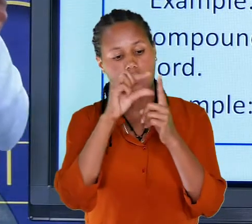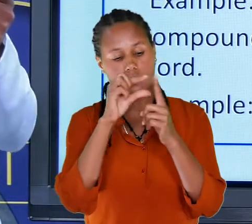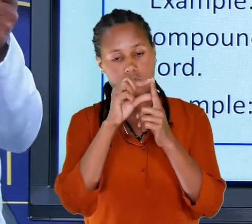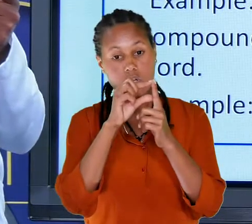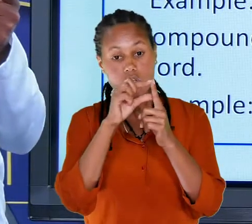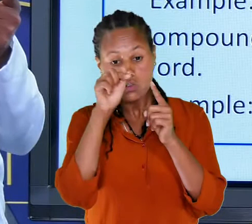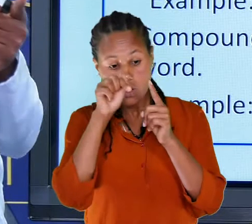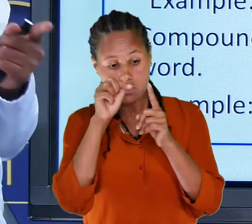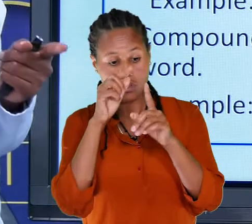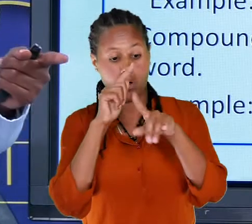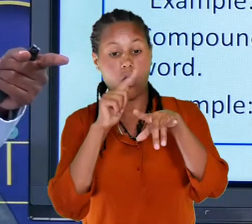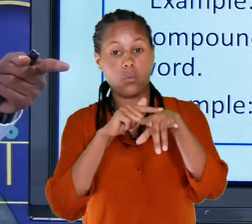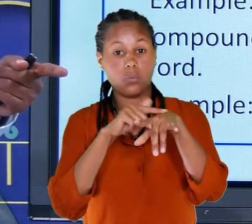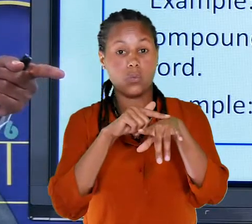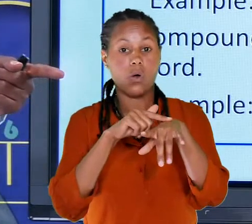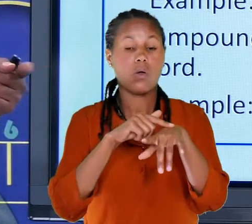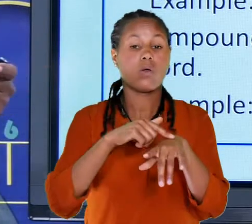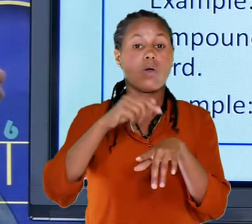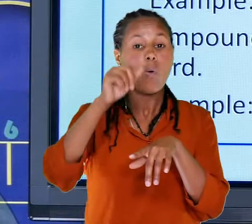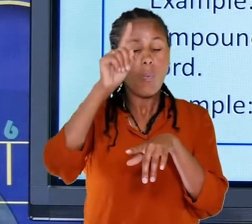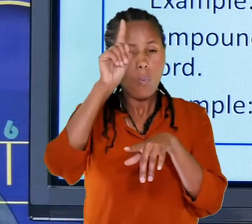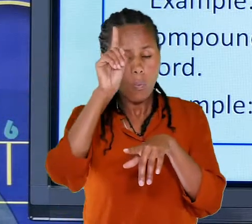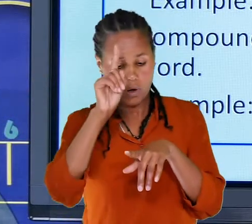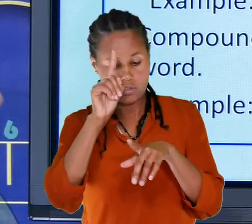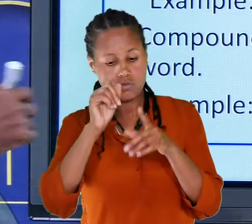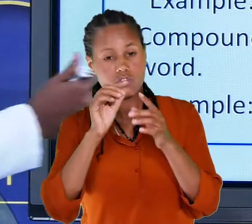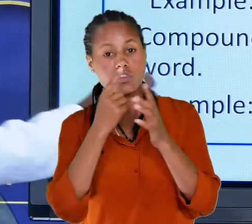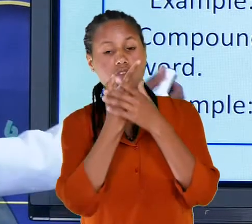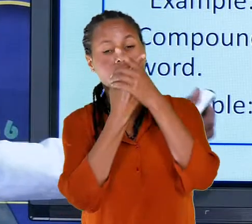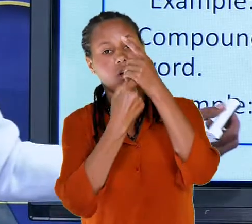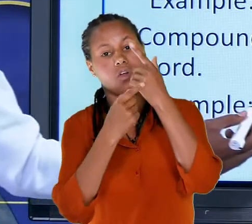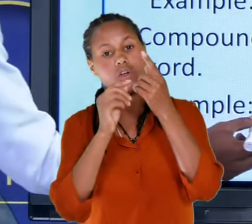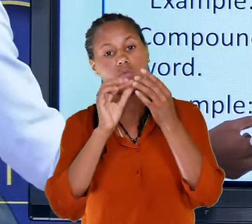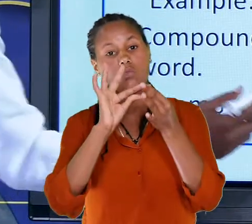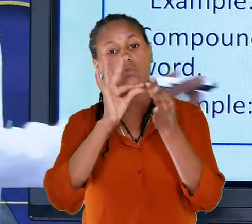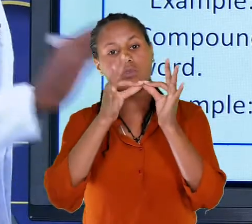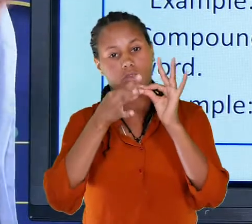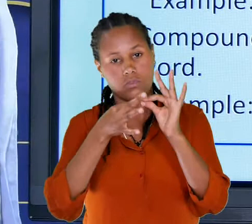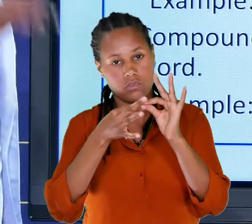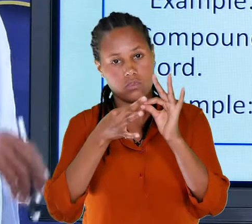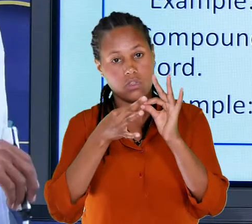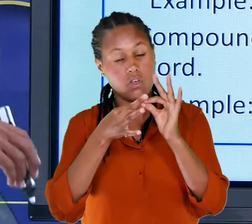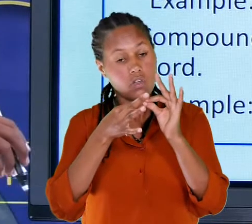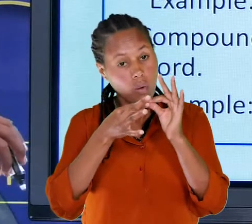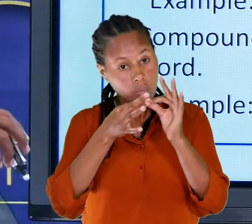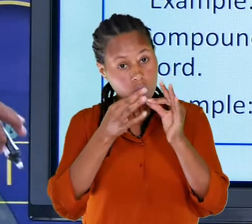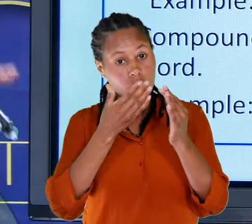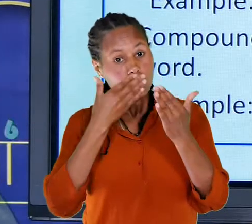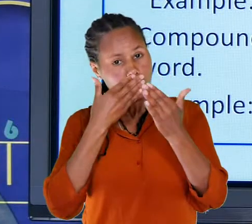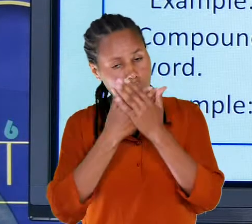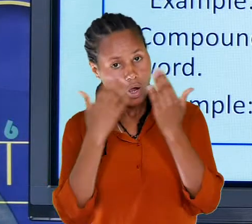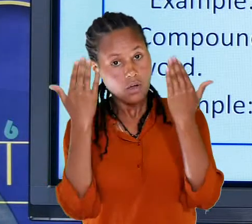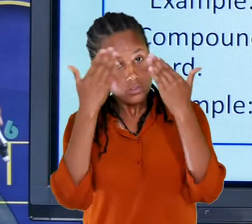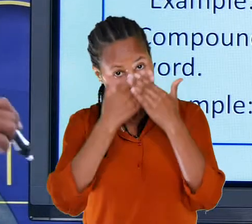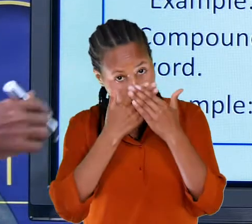it has one single meaning. Here, example, good night. If we said